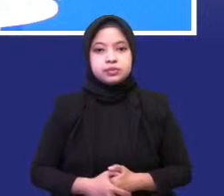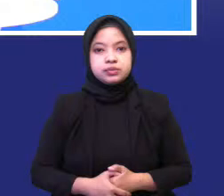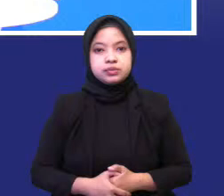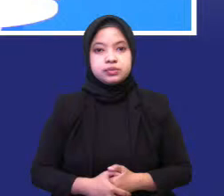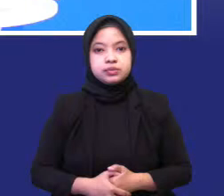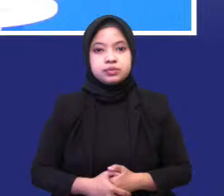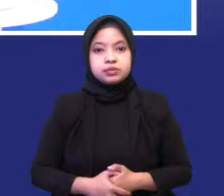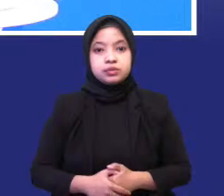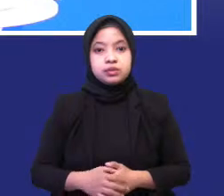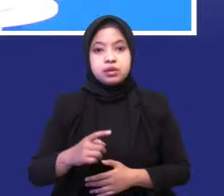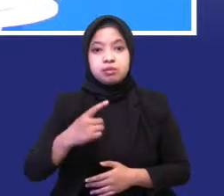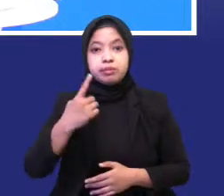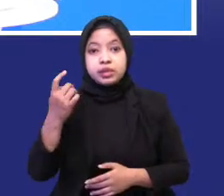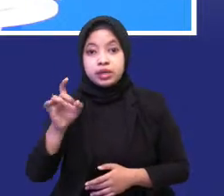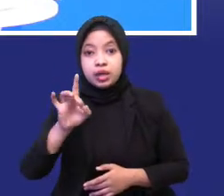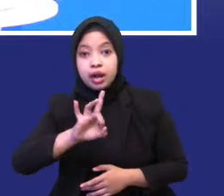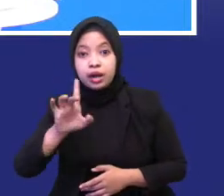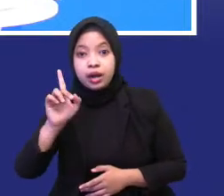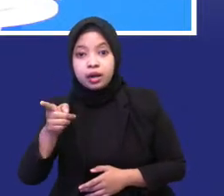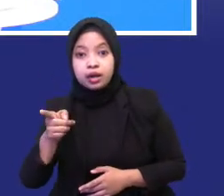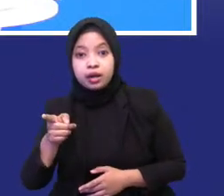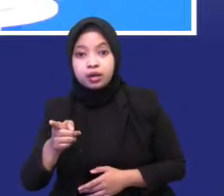Any other questions?